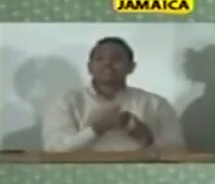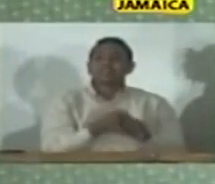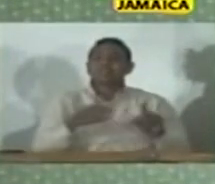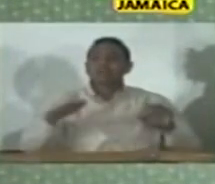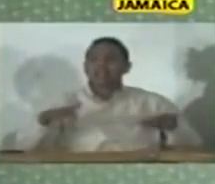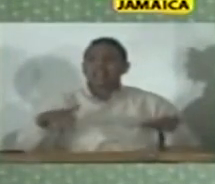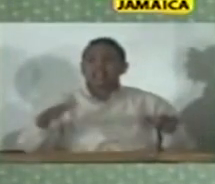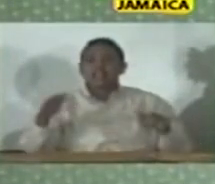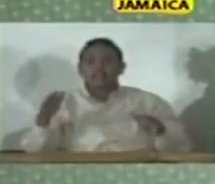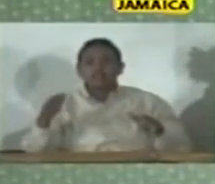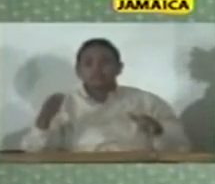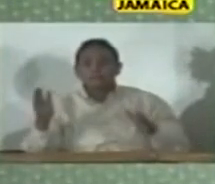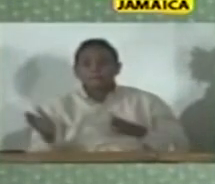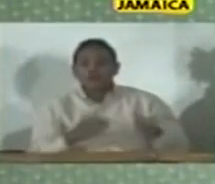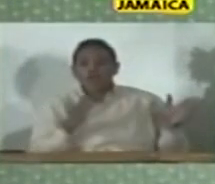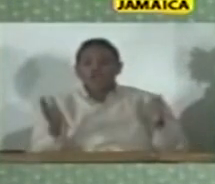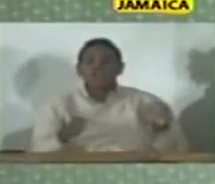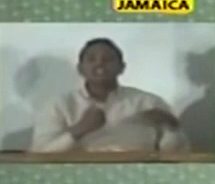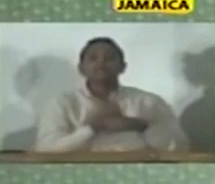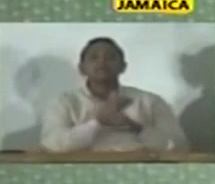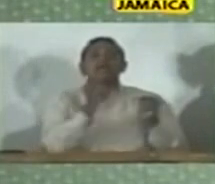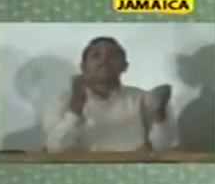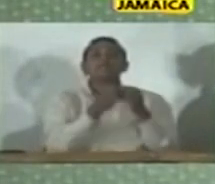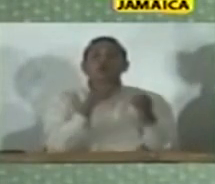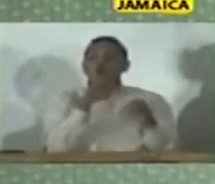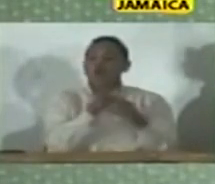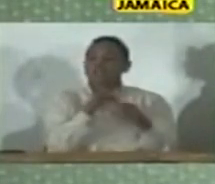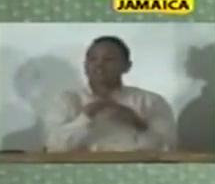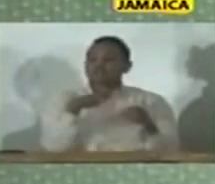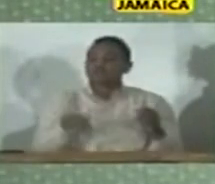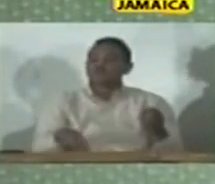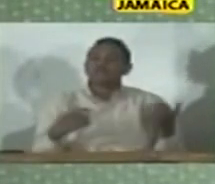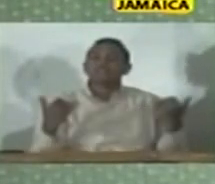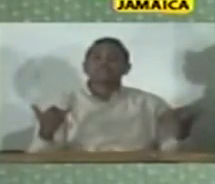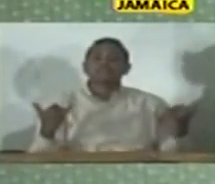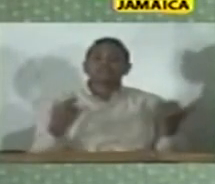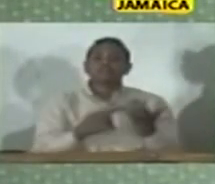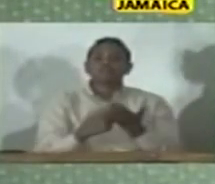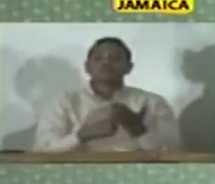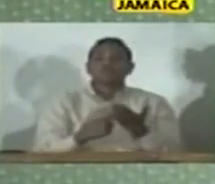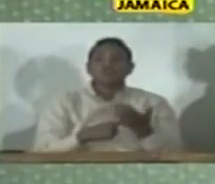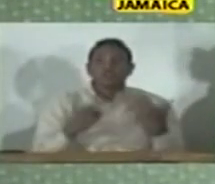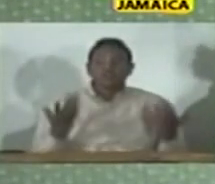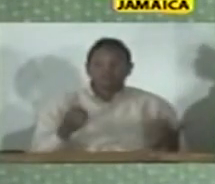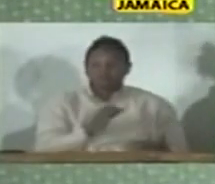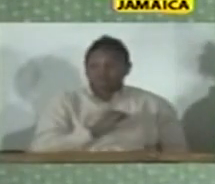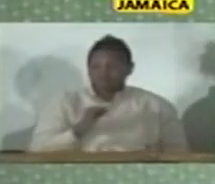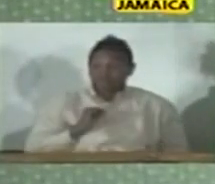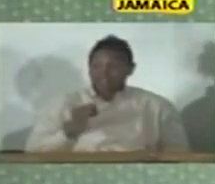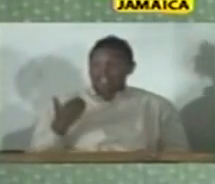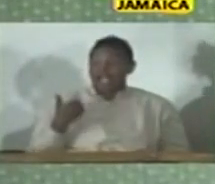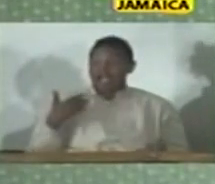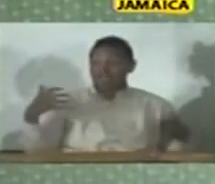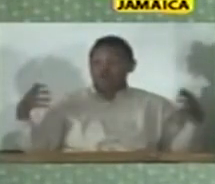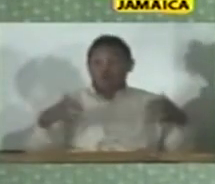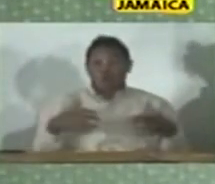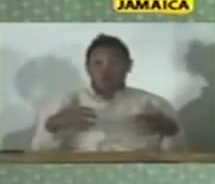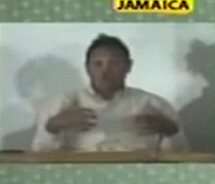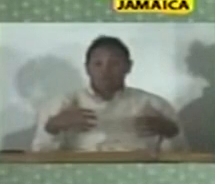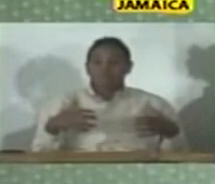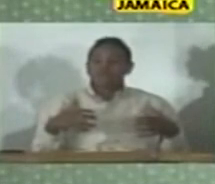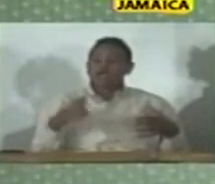it appears, to make any further contribution to the business of the day. The Senate has a quorum,